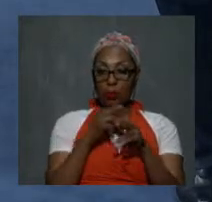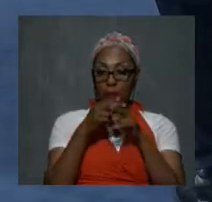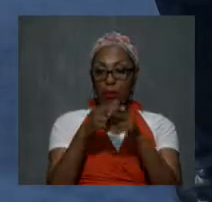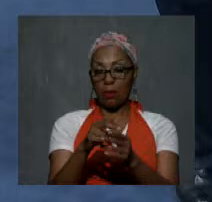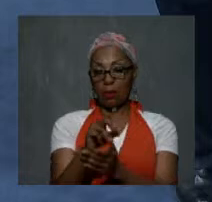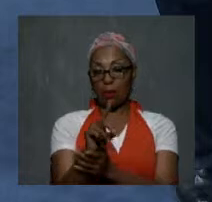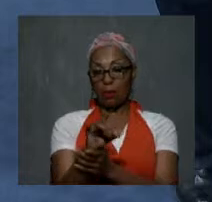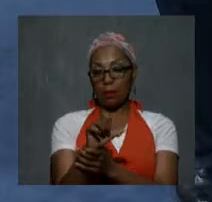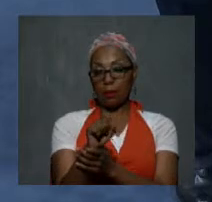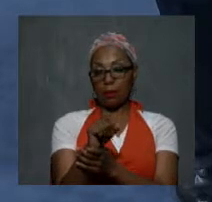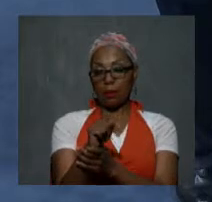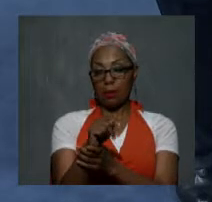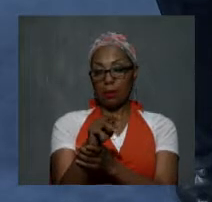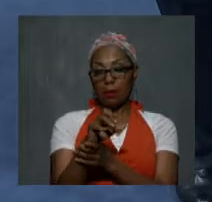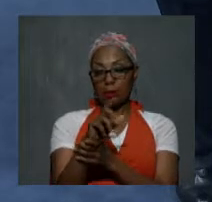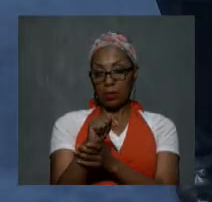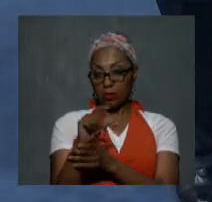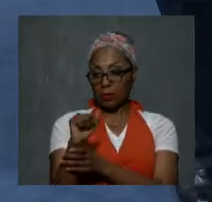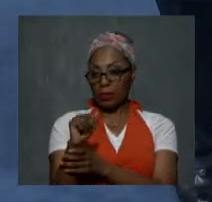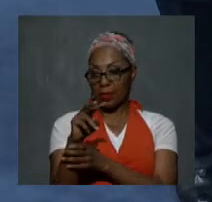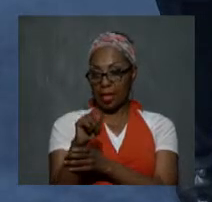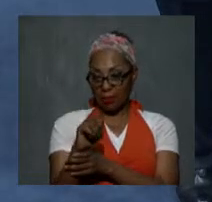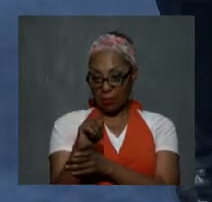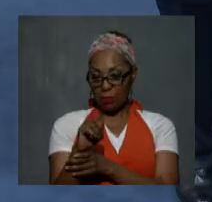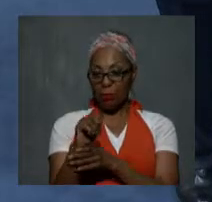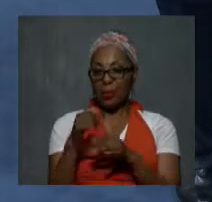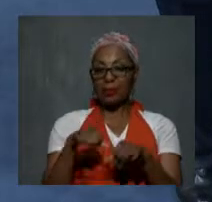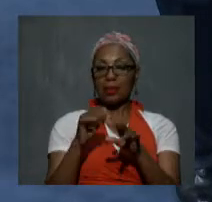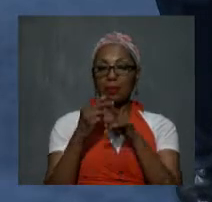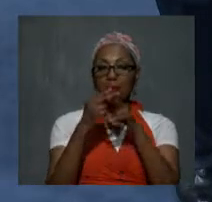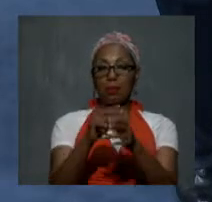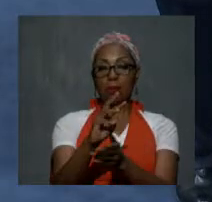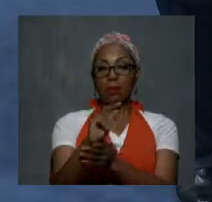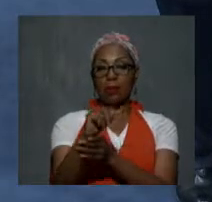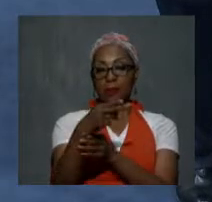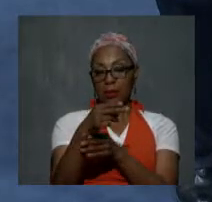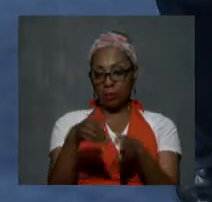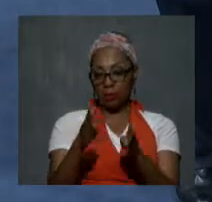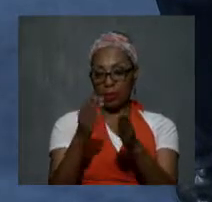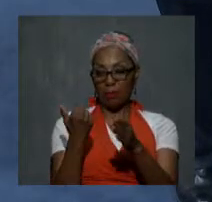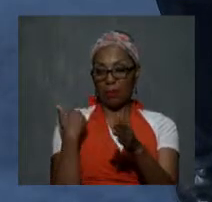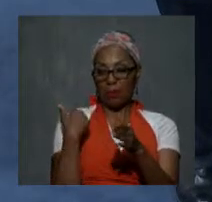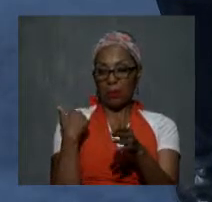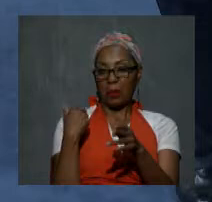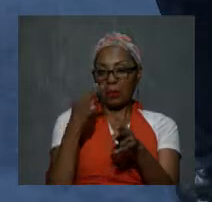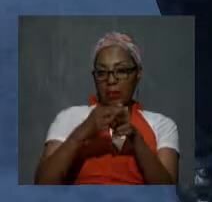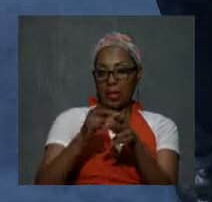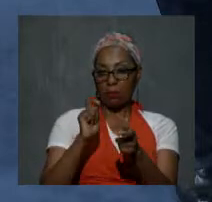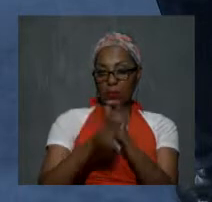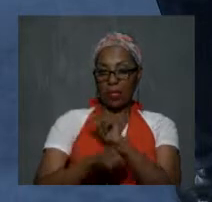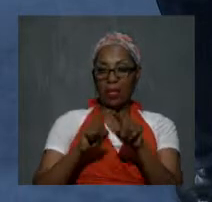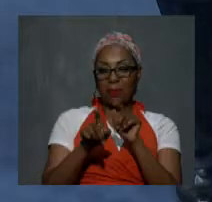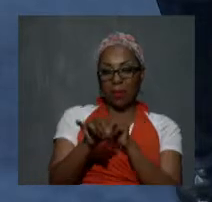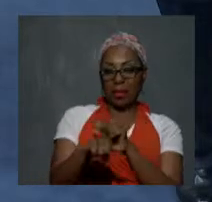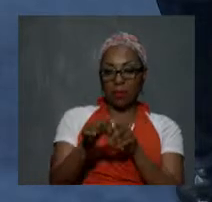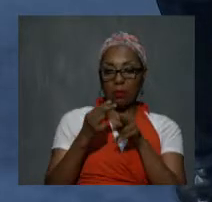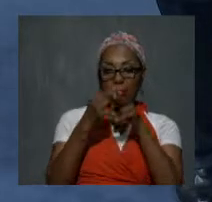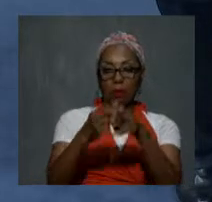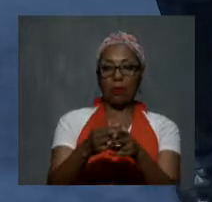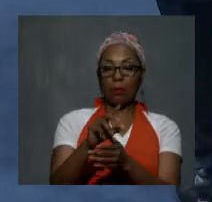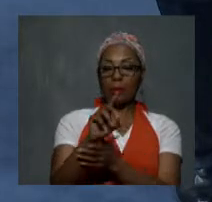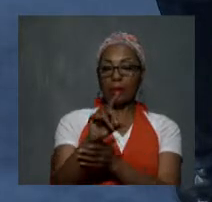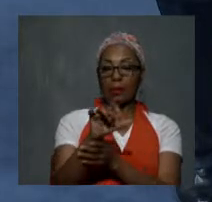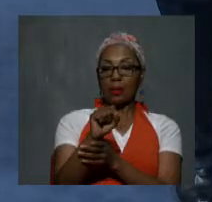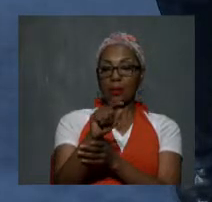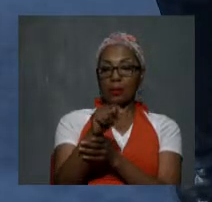Avenue, it's still labeled on that site plan as 6th Street before the name was changed, but it will be called District